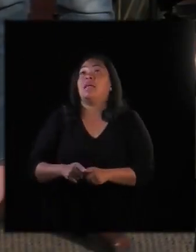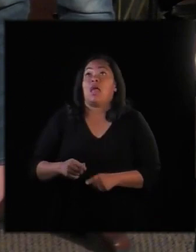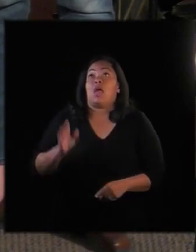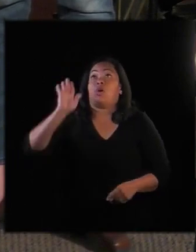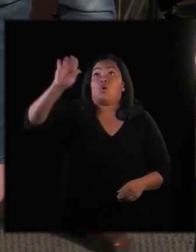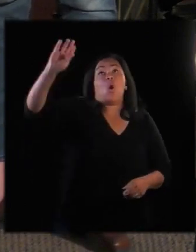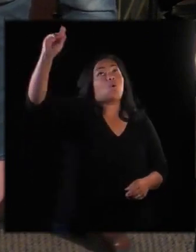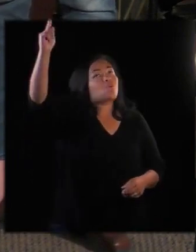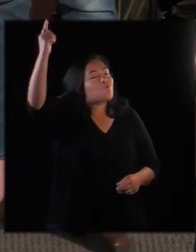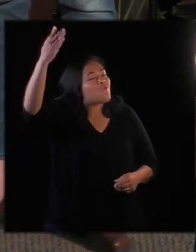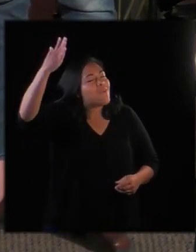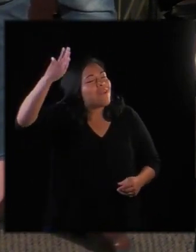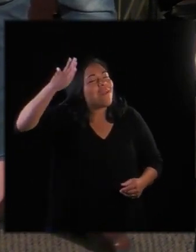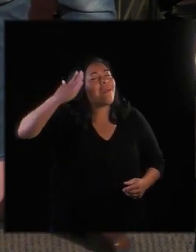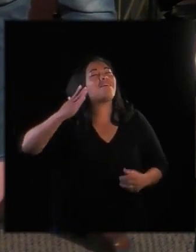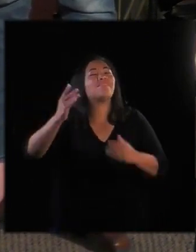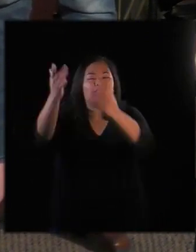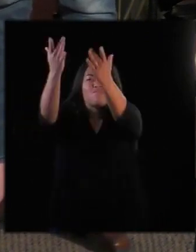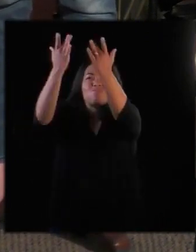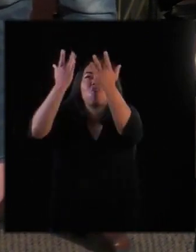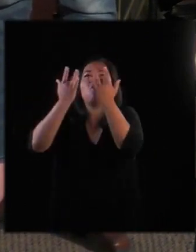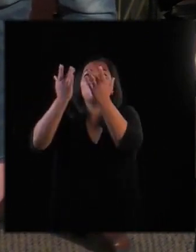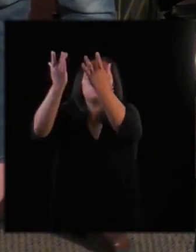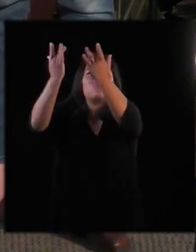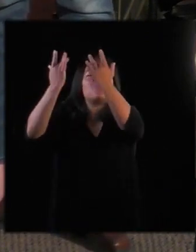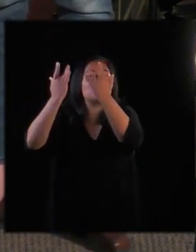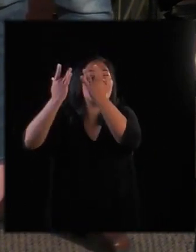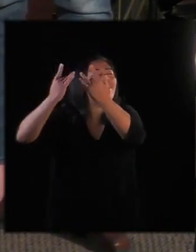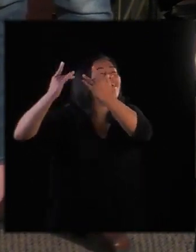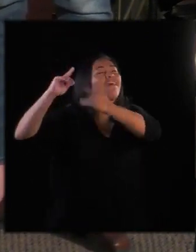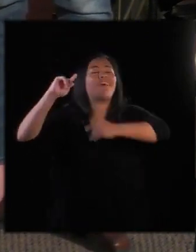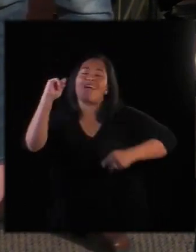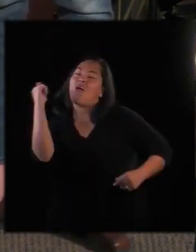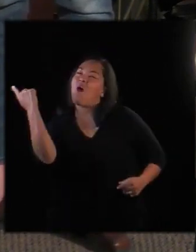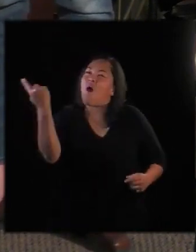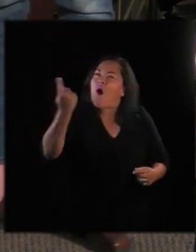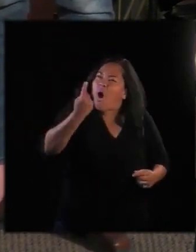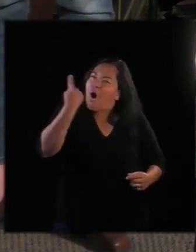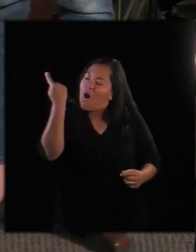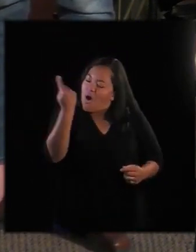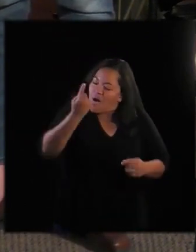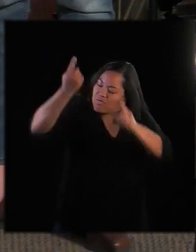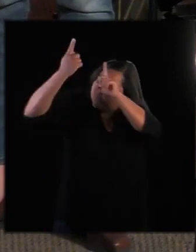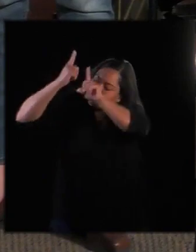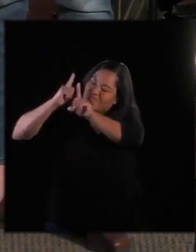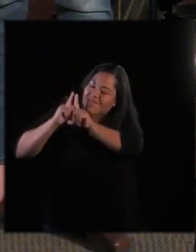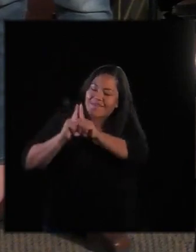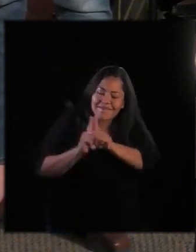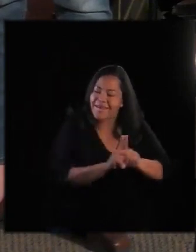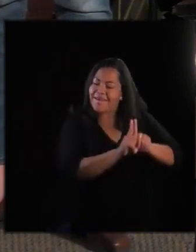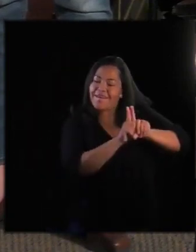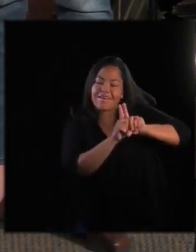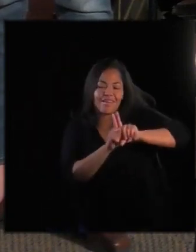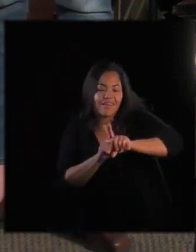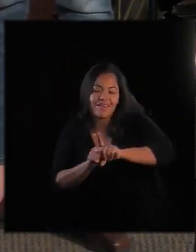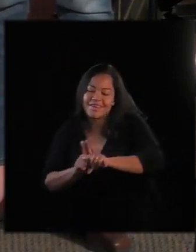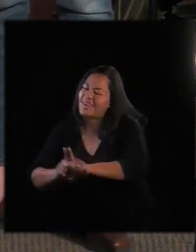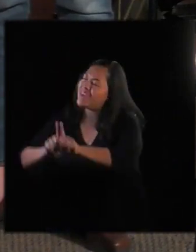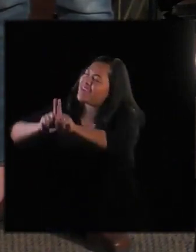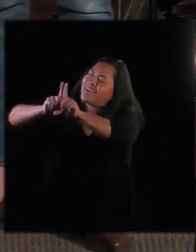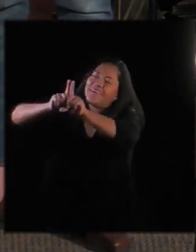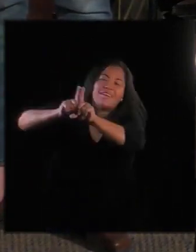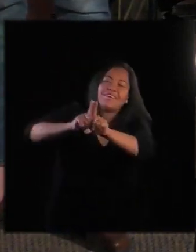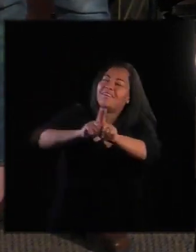and there's not a place your mercy and grace won't find me again.